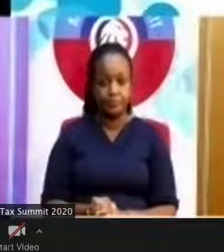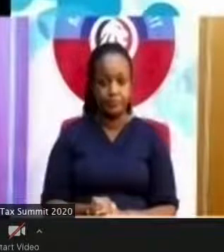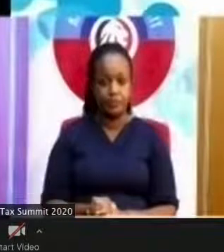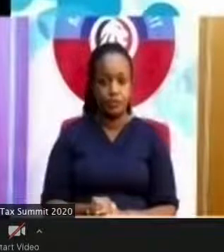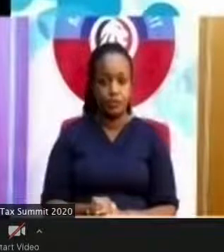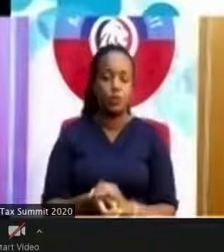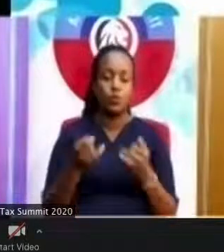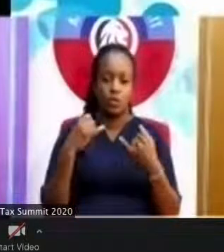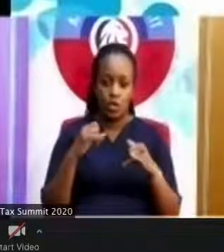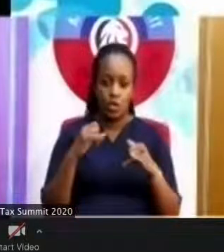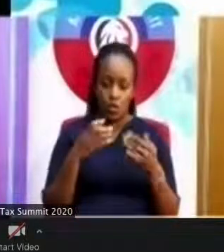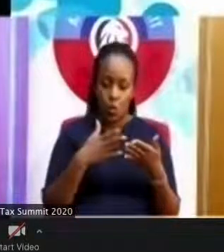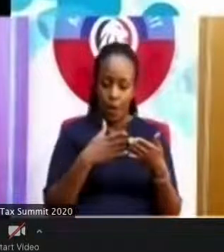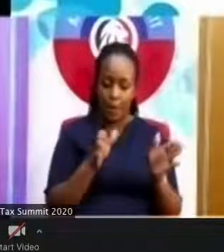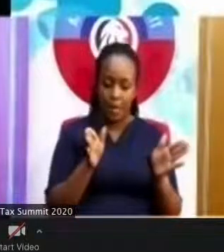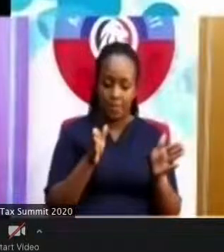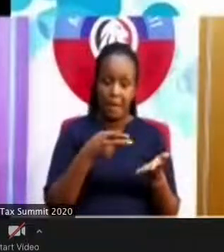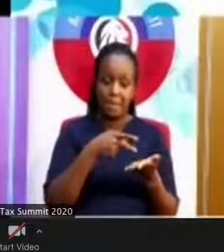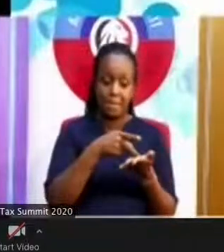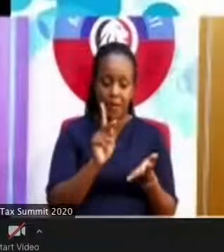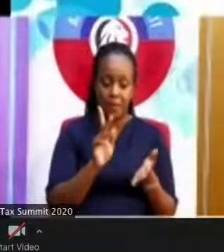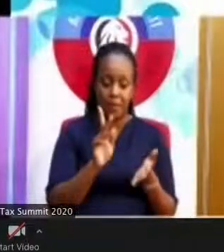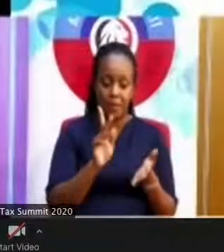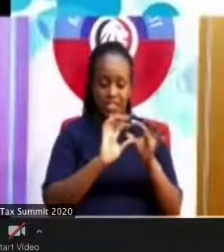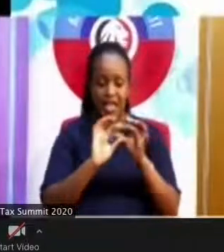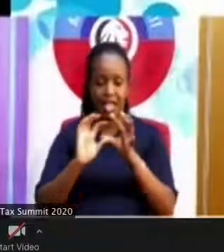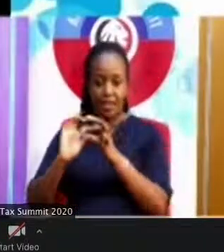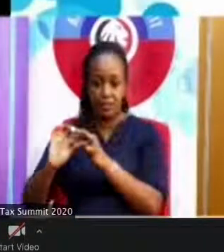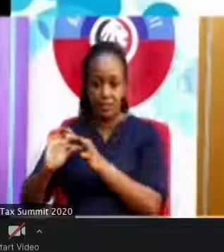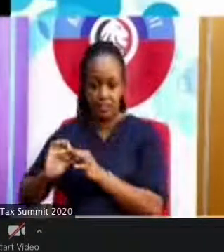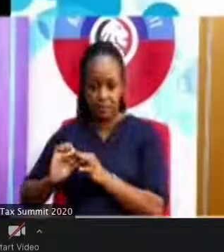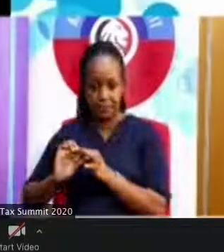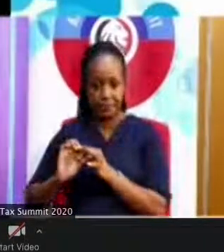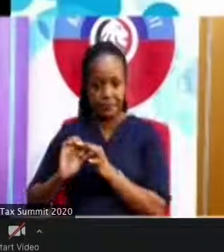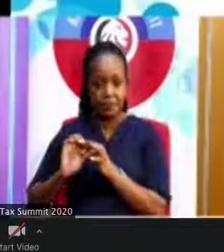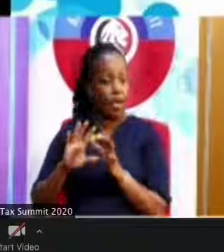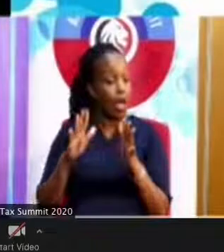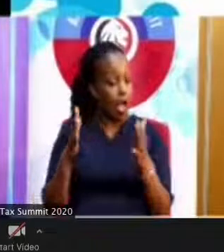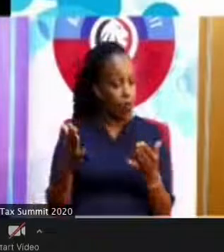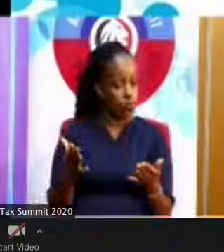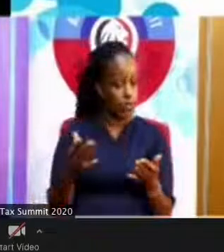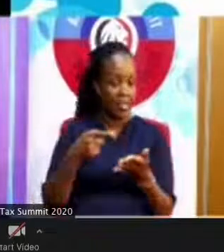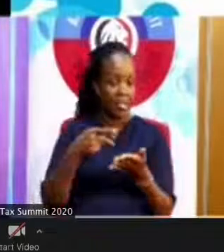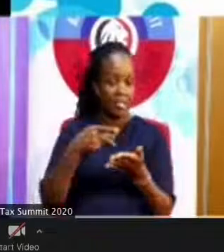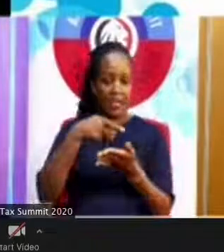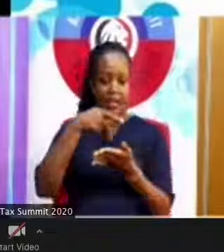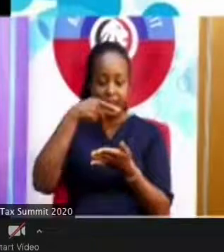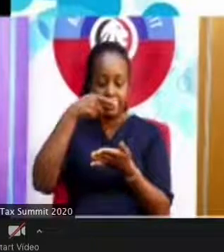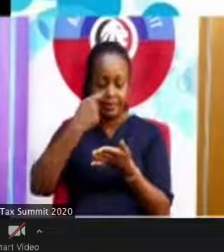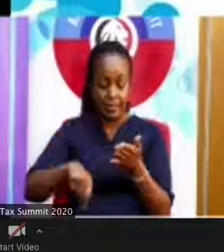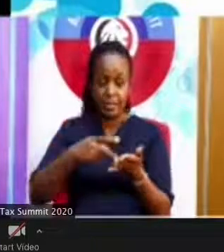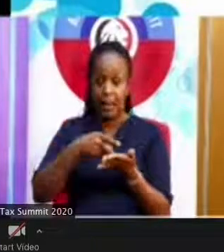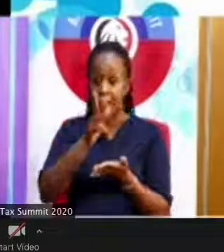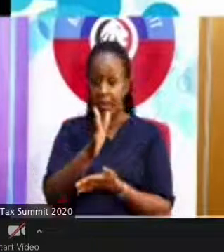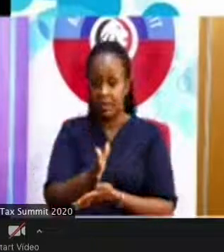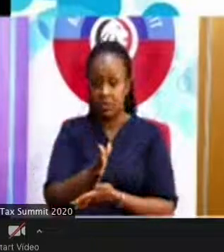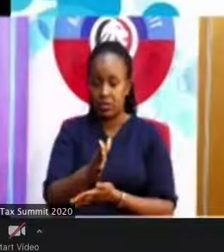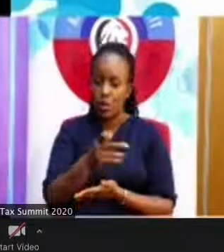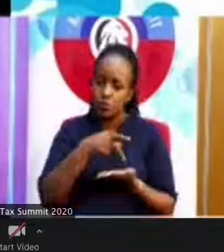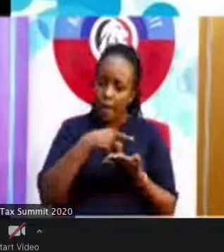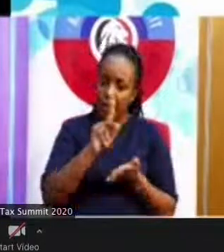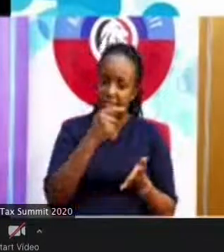channels such that our taxpayers pay their taxes using